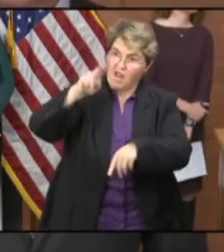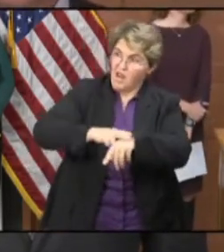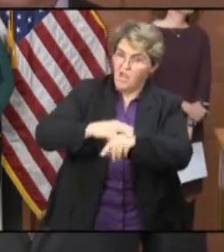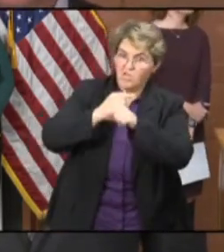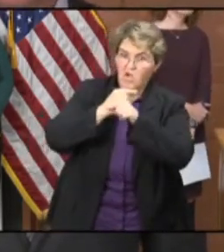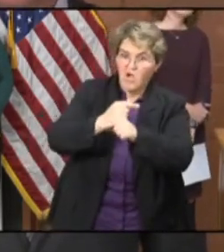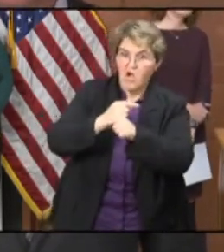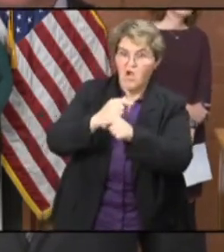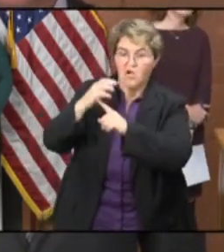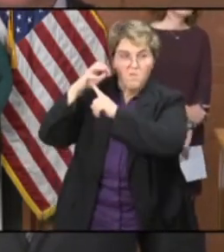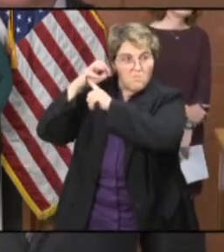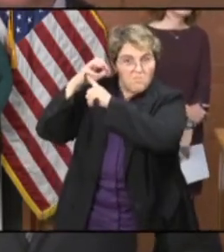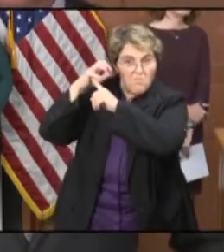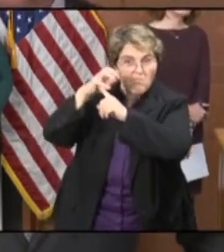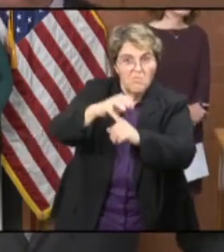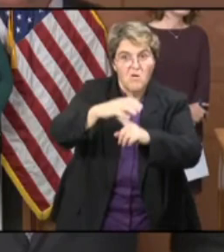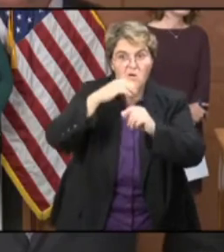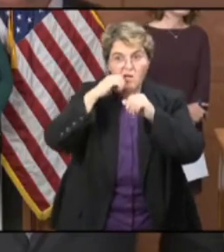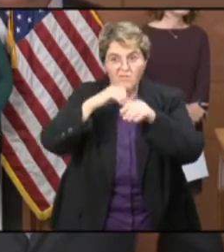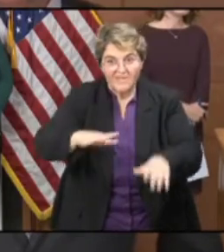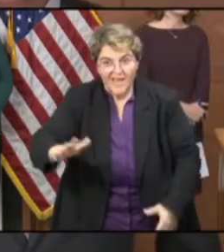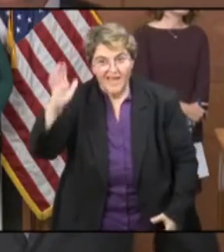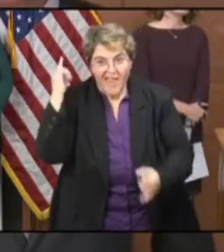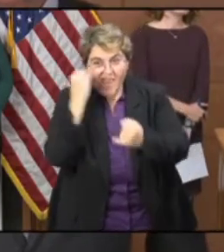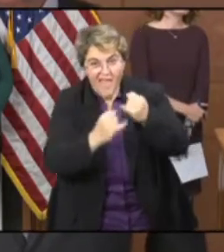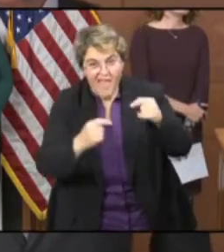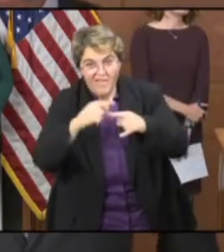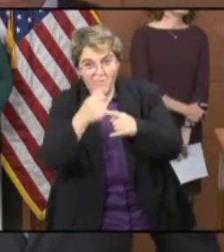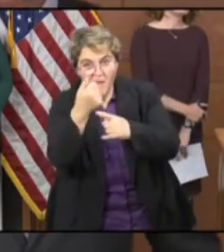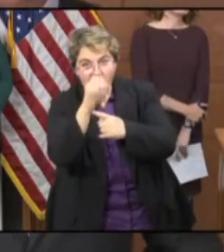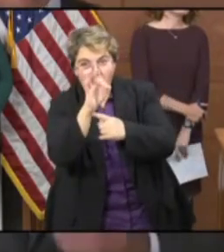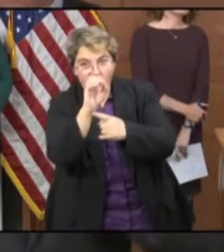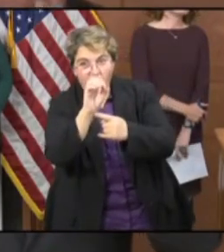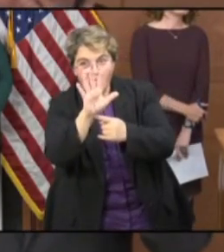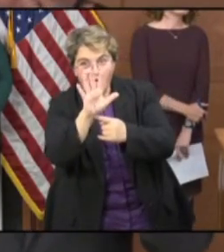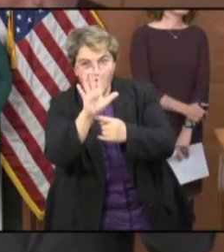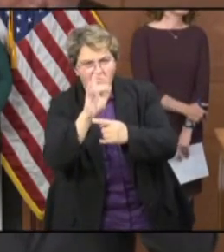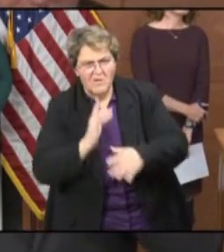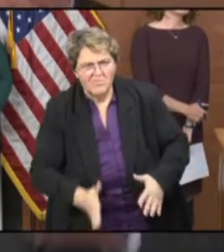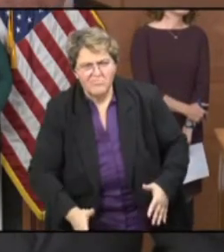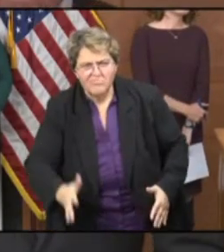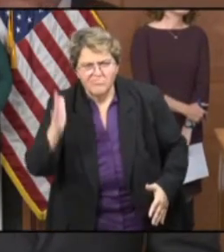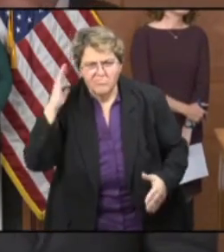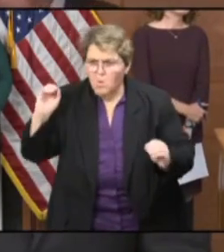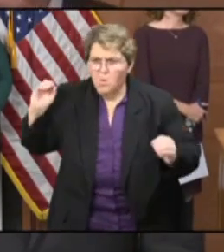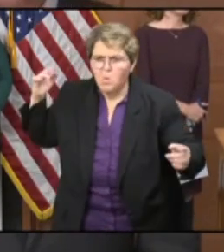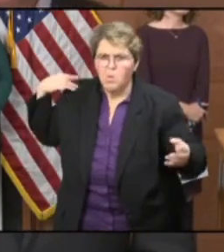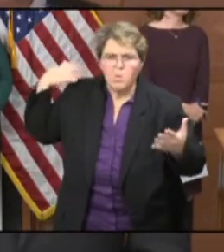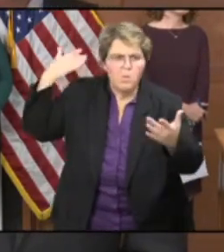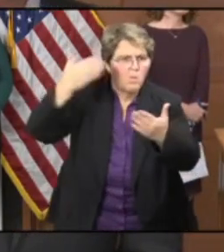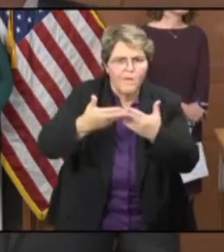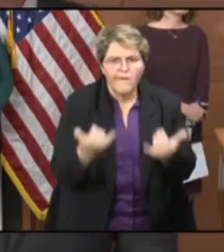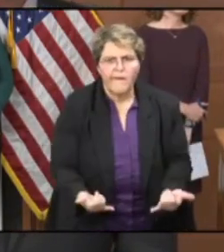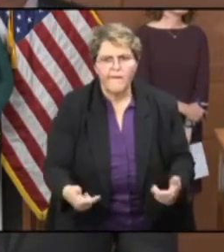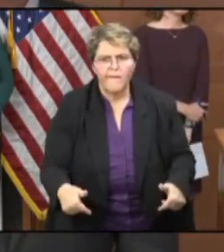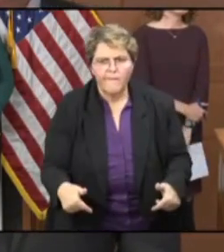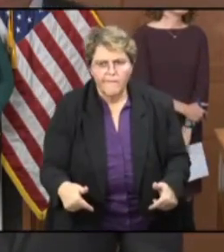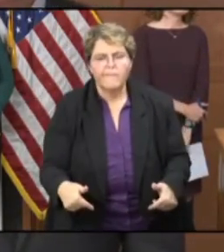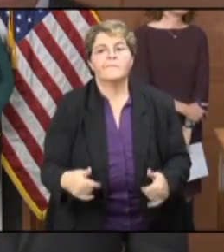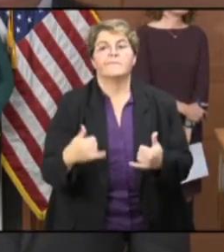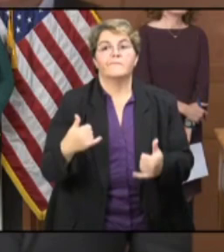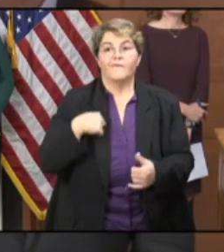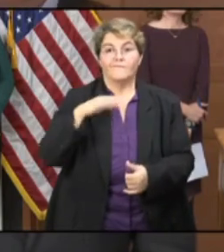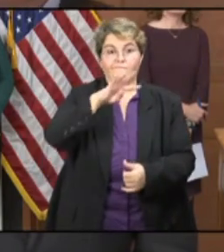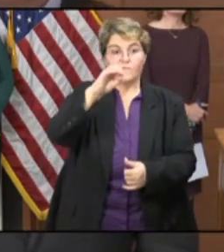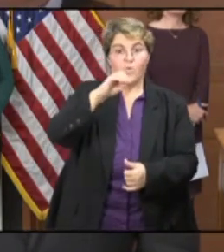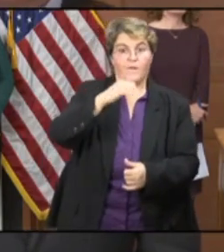of water was 1995, so that's really unprecedented. Currently, we have 40 members of the Connecticut National Guard